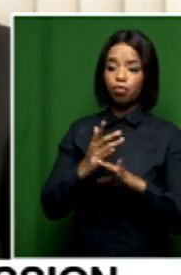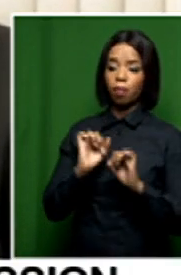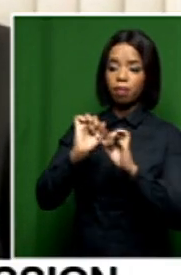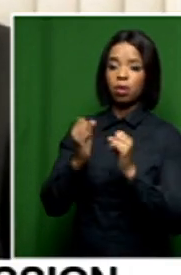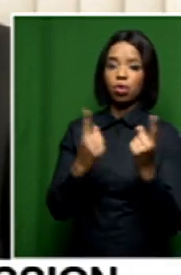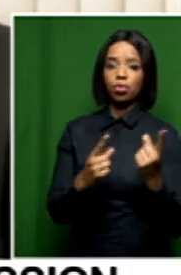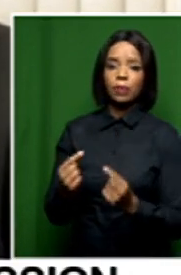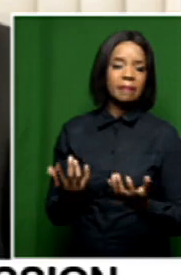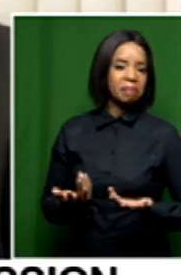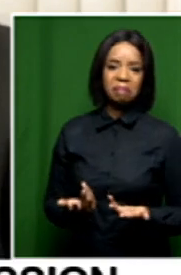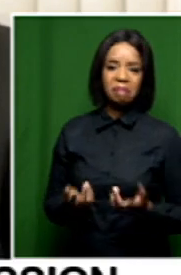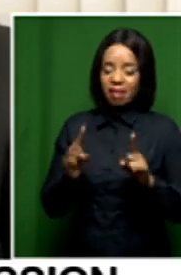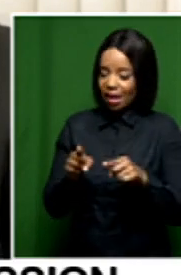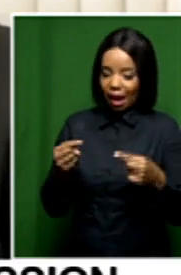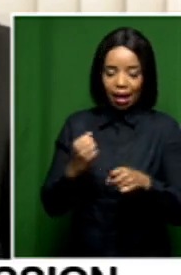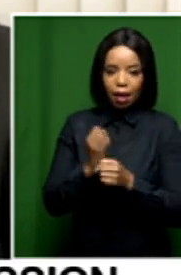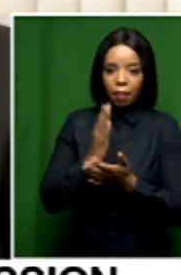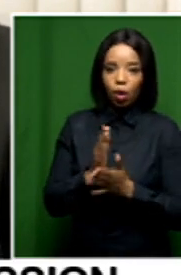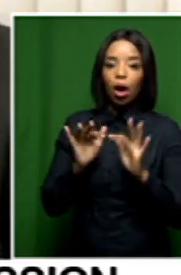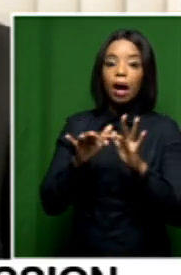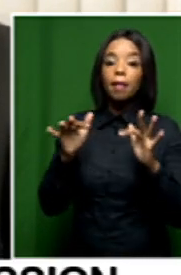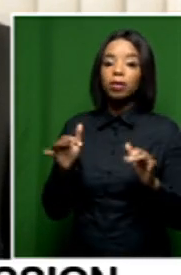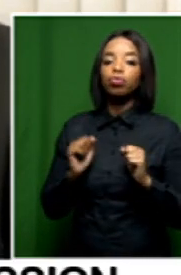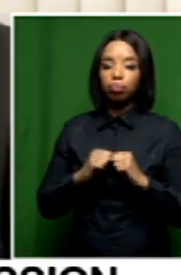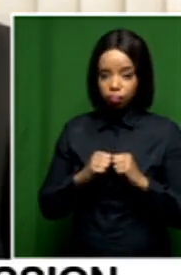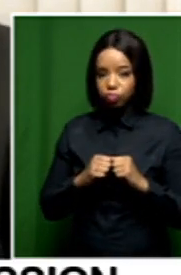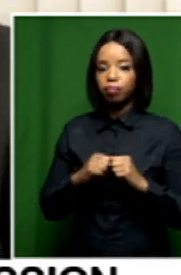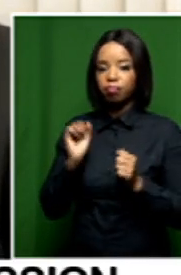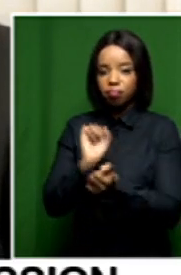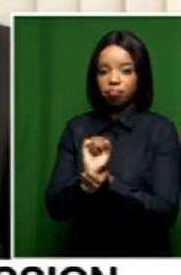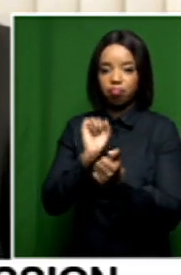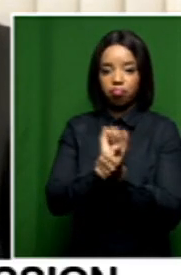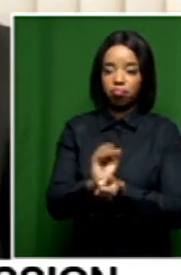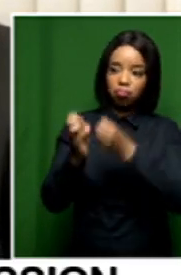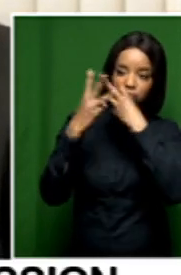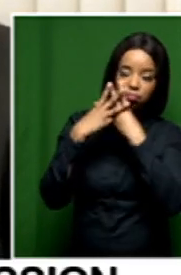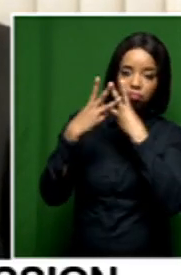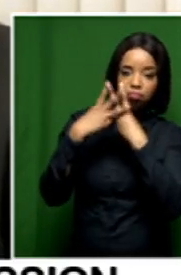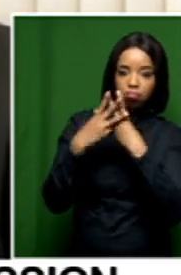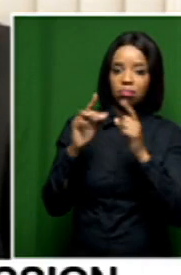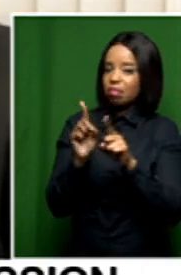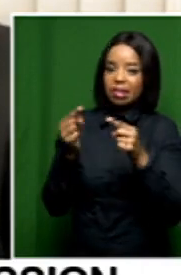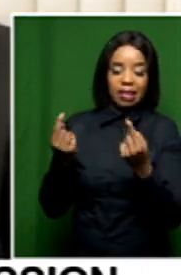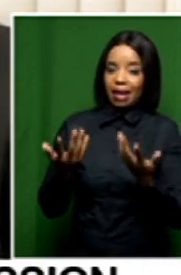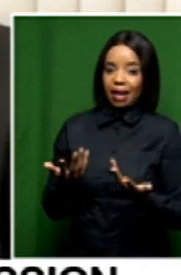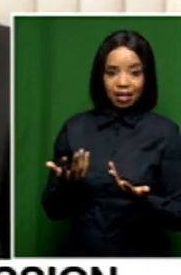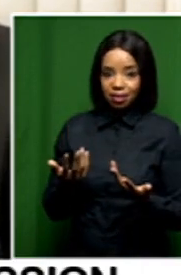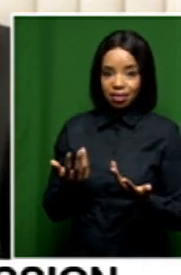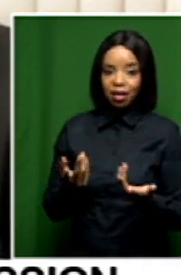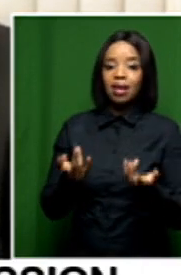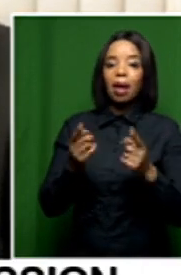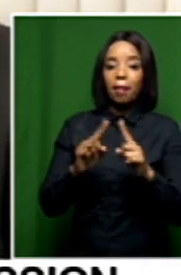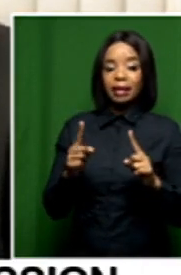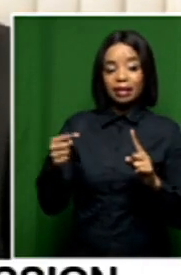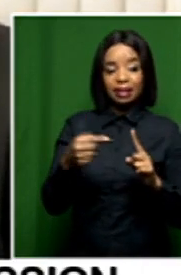are brought before the courts and convicted, if your state-owned entities are still, fumbling from